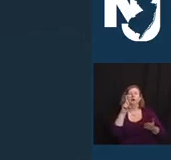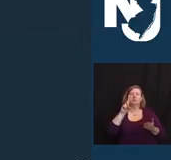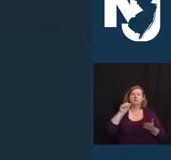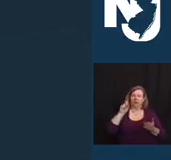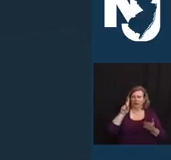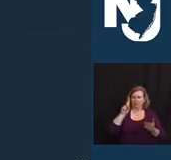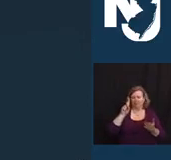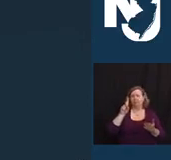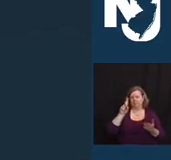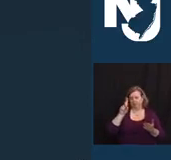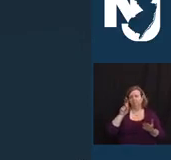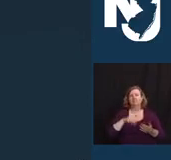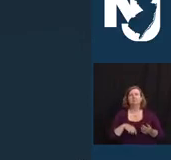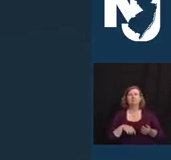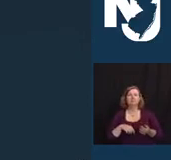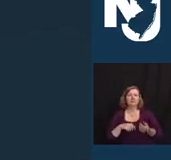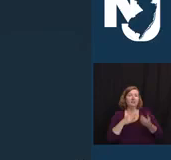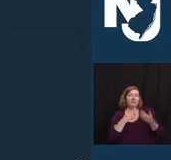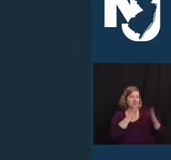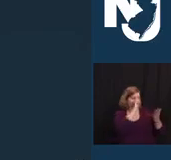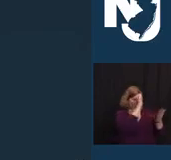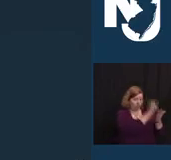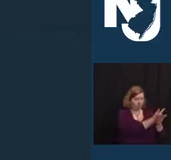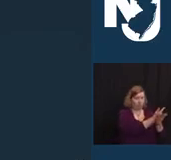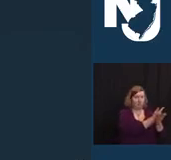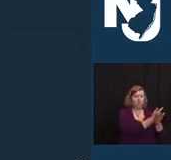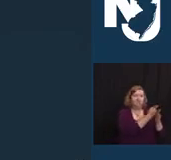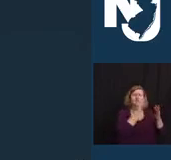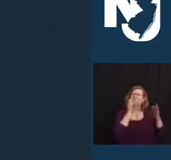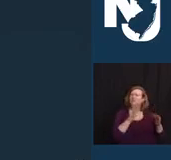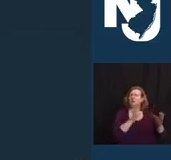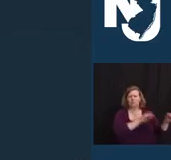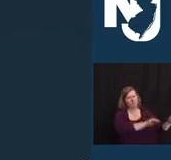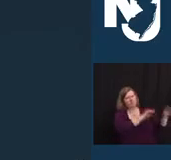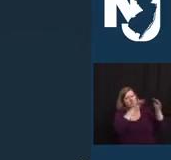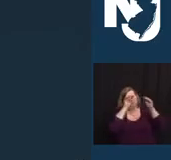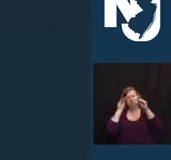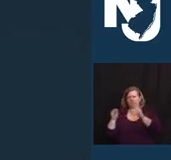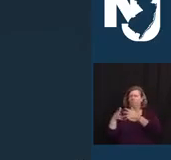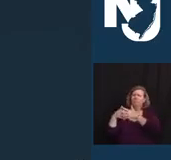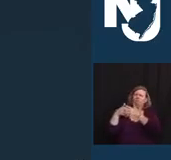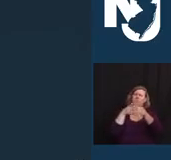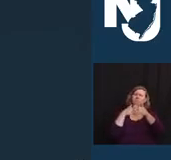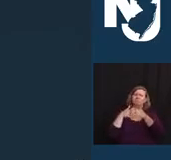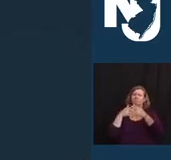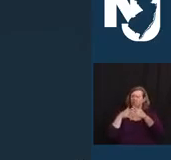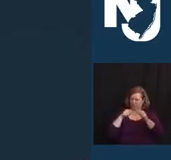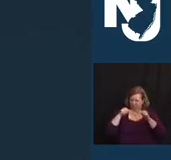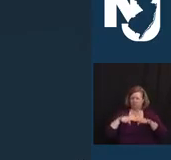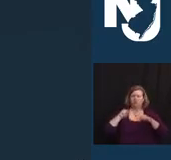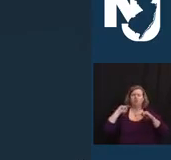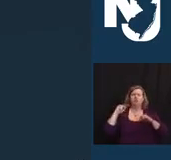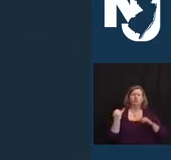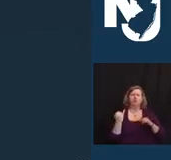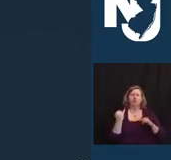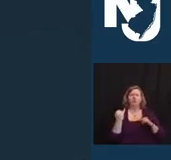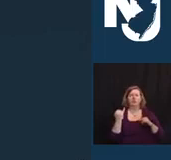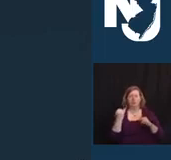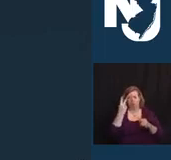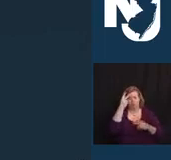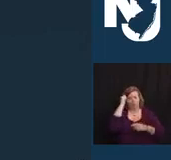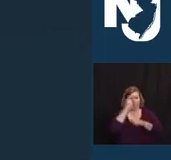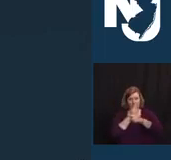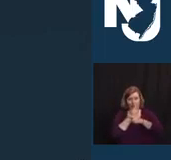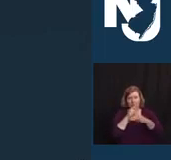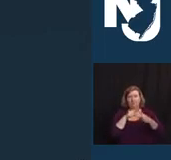after, Dr. Hamdan made the decision to come to the United States and New Jersey, along with his brothers, Dean, a physics professor